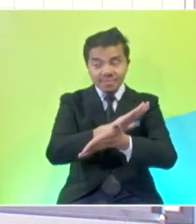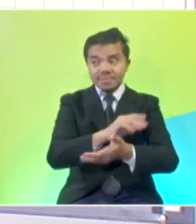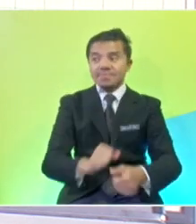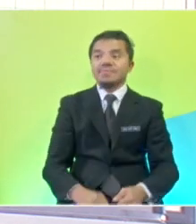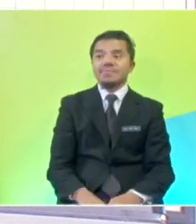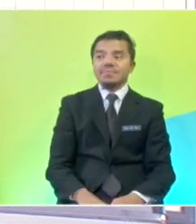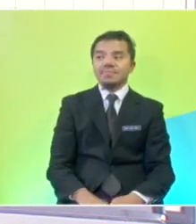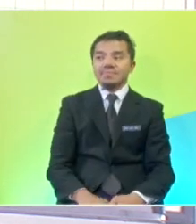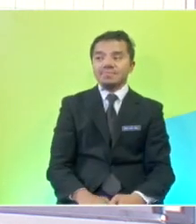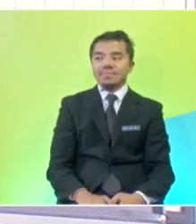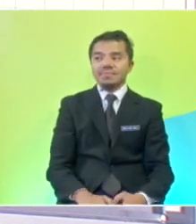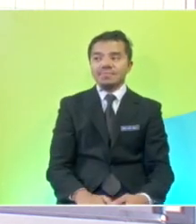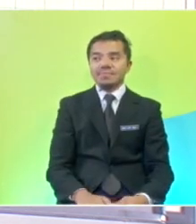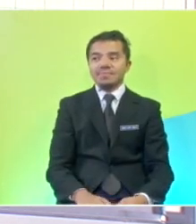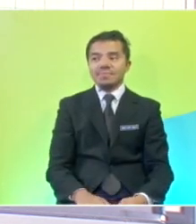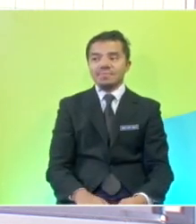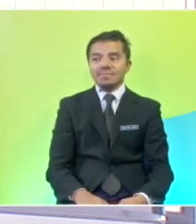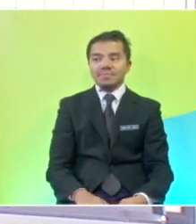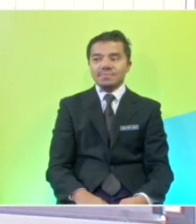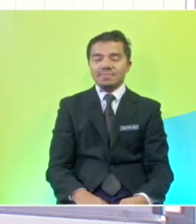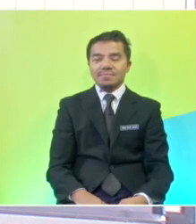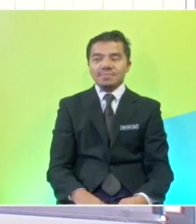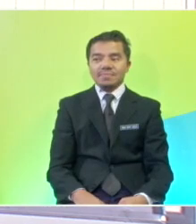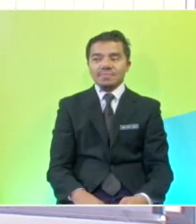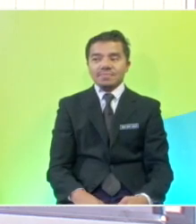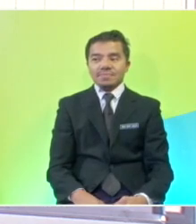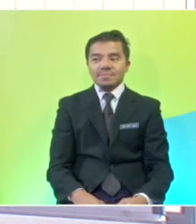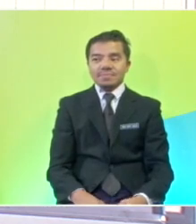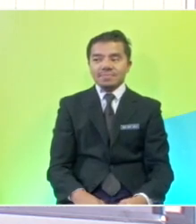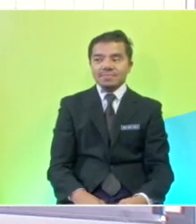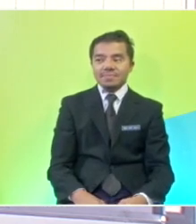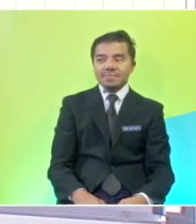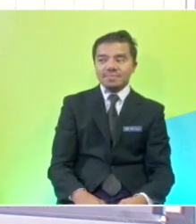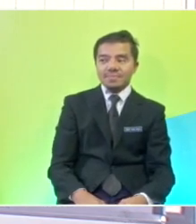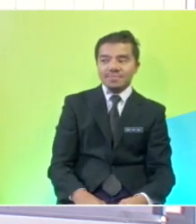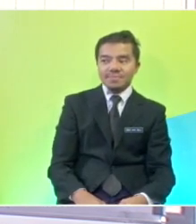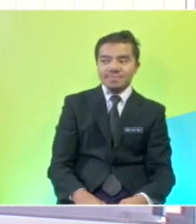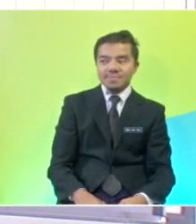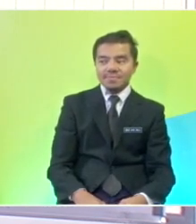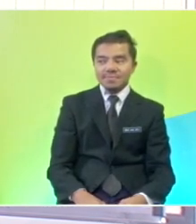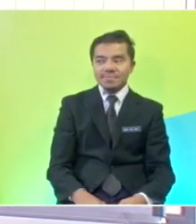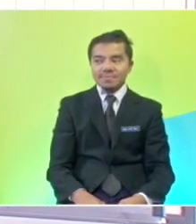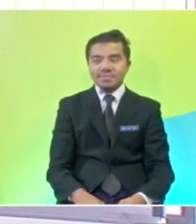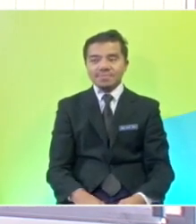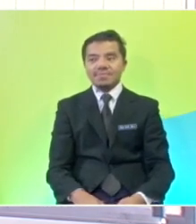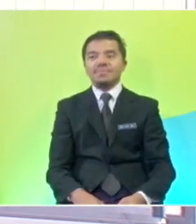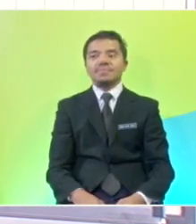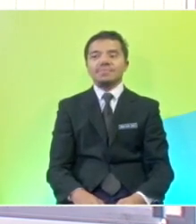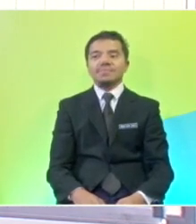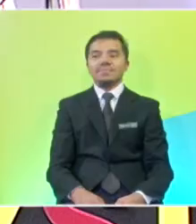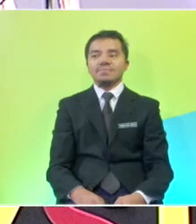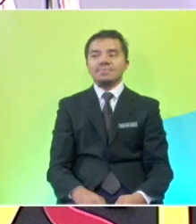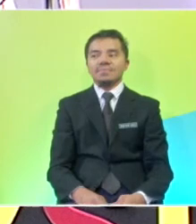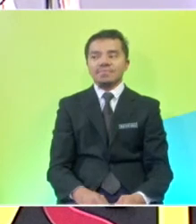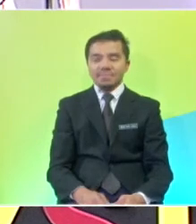human. Like Draw a human. Yeah, draw a human. Okay. Can you draw a human like this? Something like that. Okay, maybe we can show what the end product will